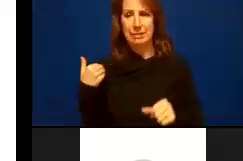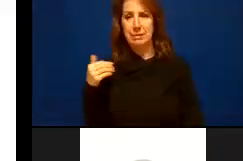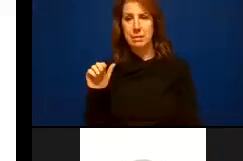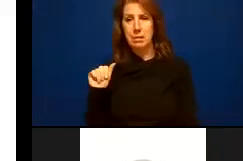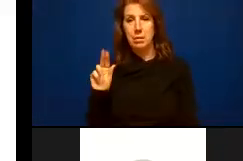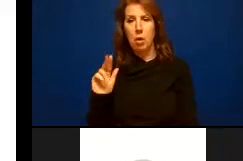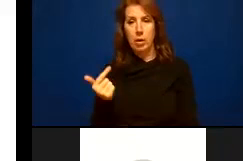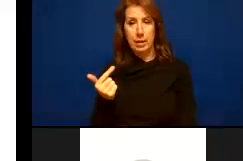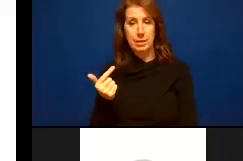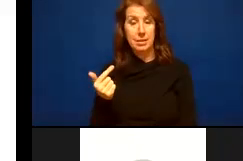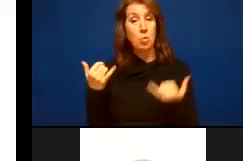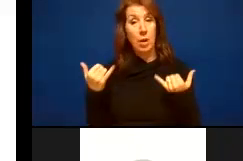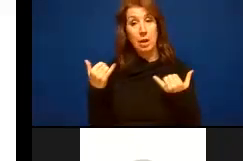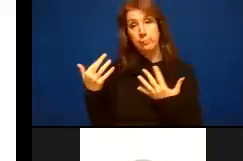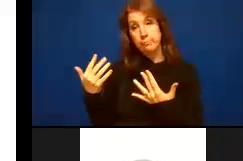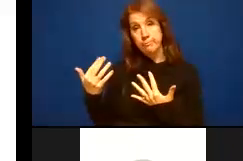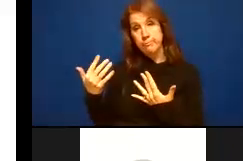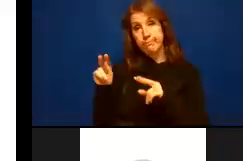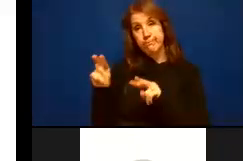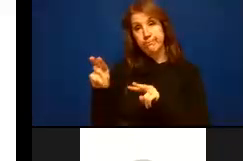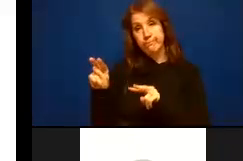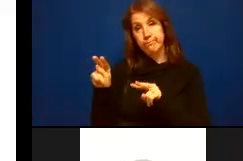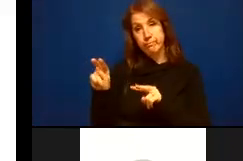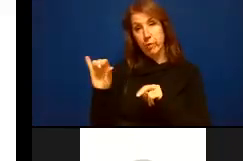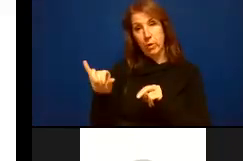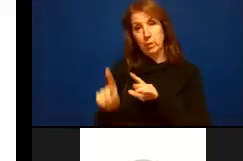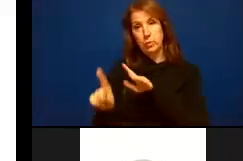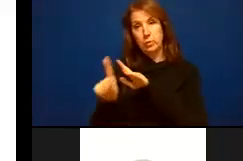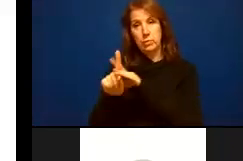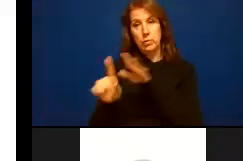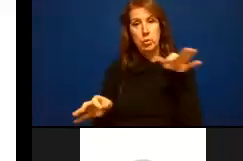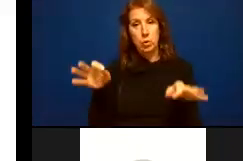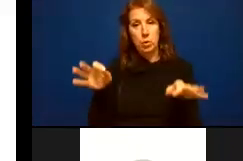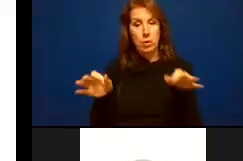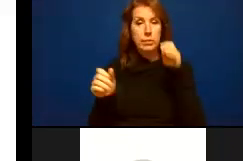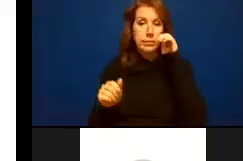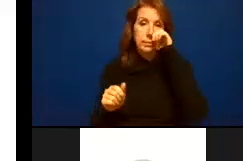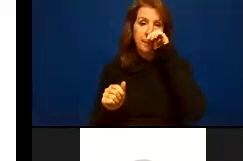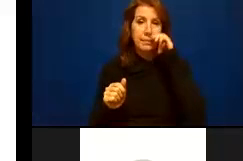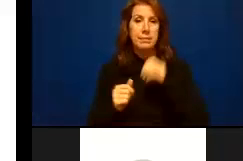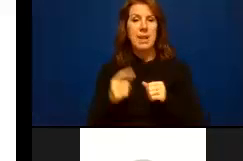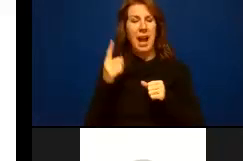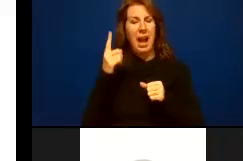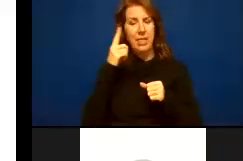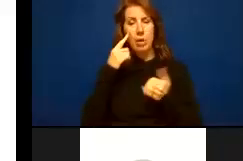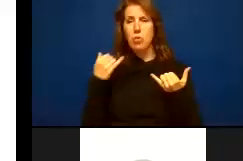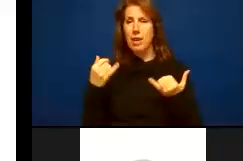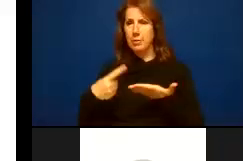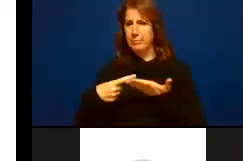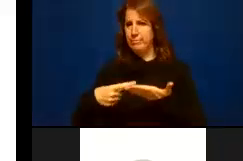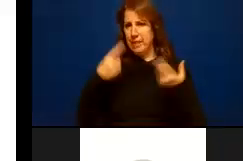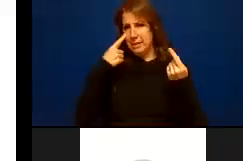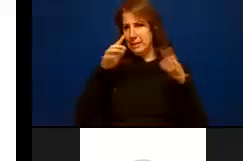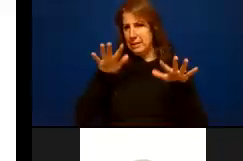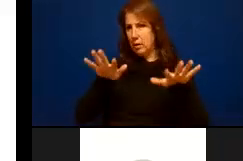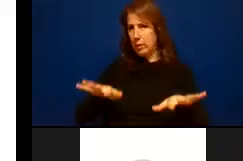that case is pending now. And there, I think, are settlement discussions that may be